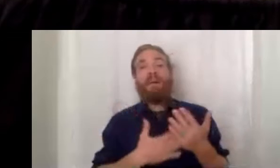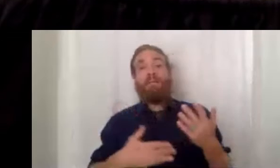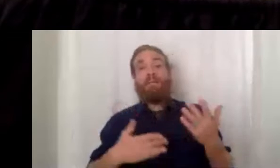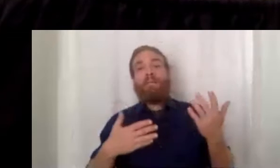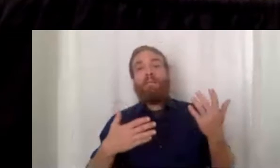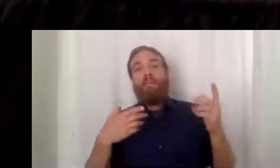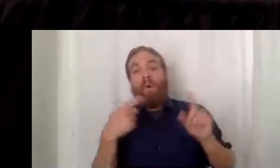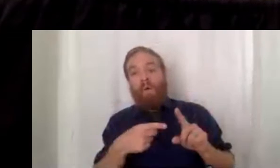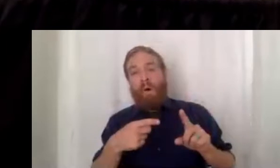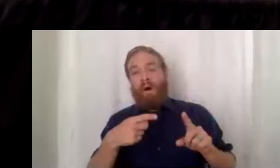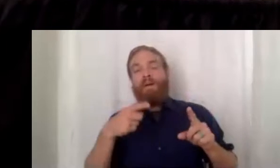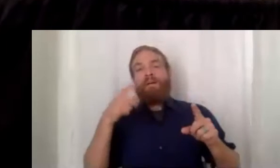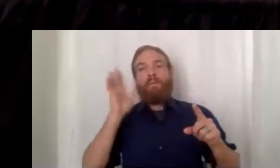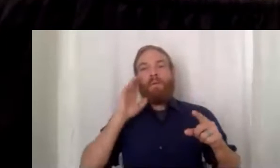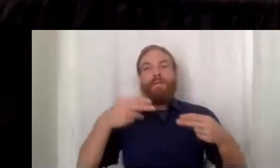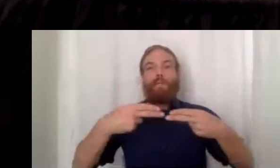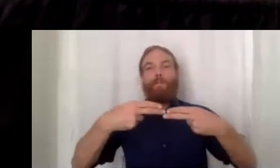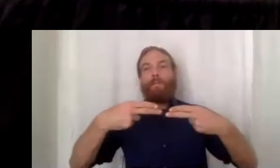safety and